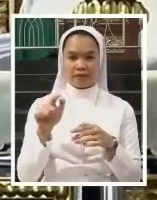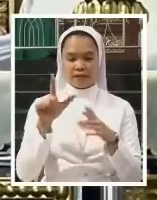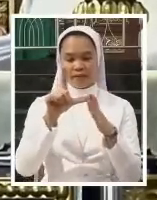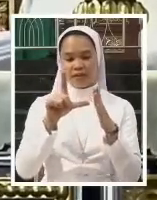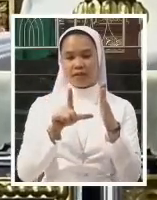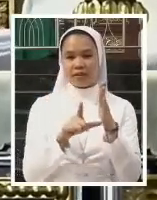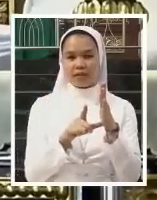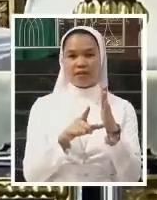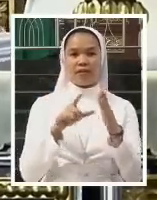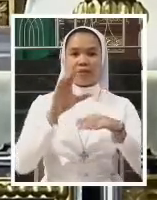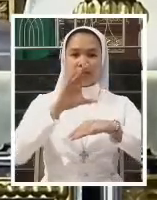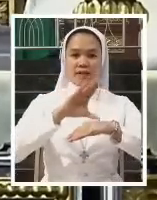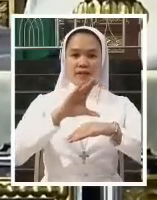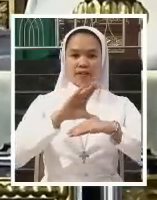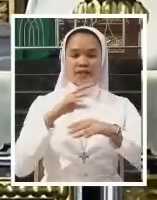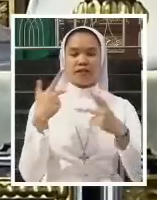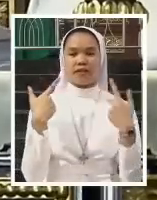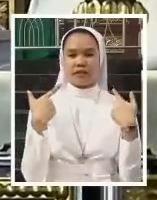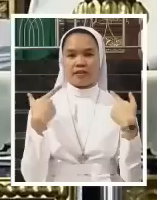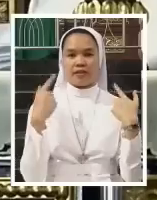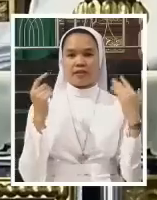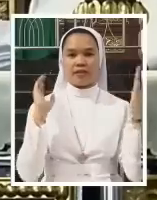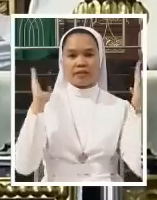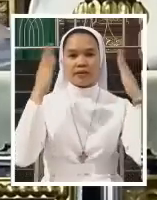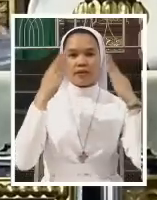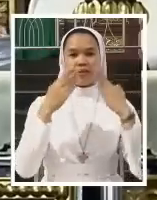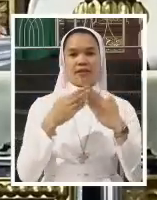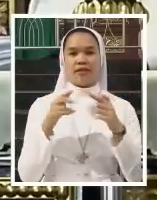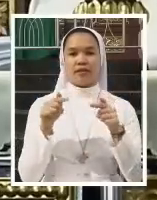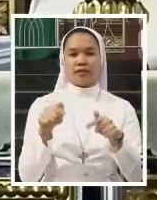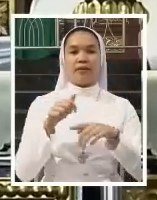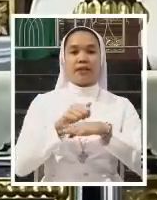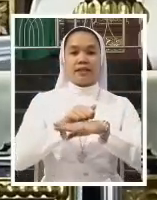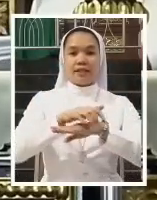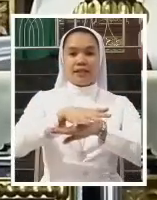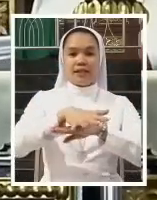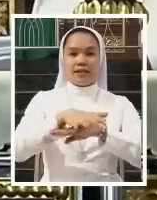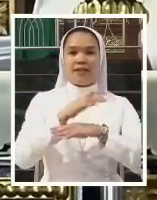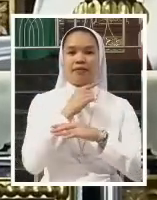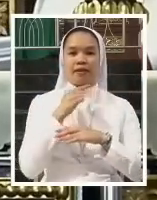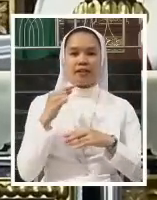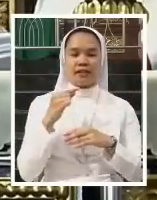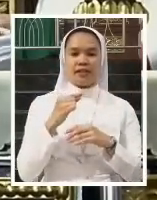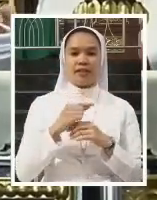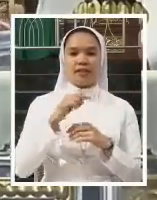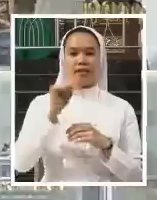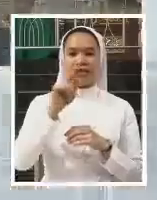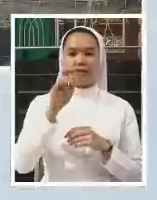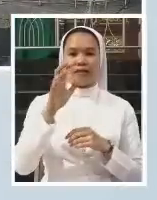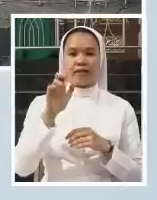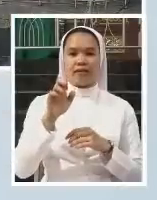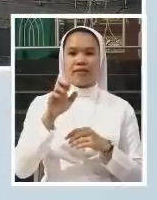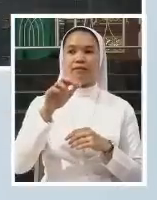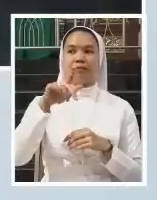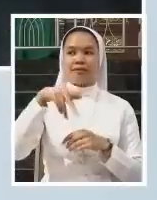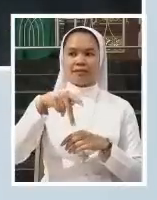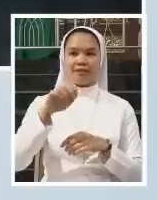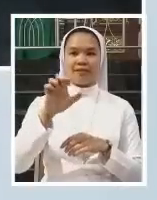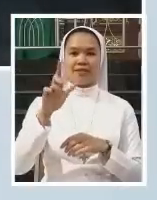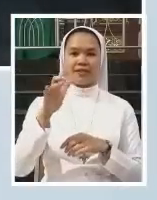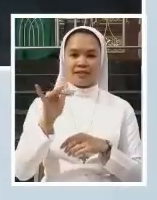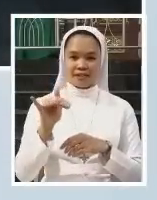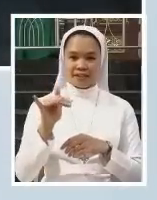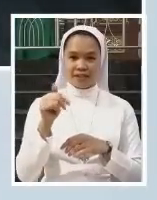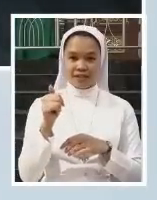and the favor of the Apostolic See, Archbishop of Caceres, hereby send you, Reverend Father Antonio Rex Palaya, to